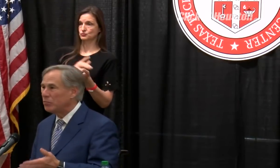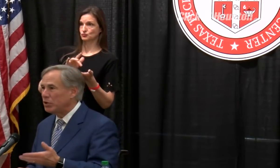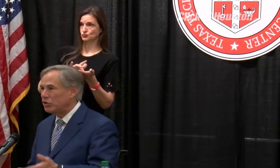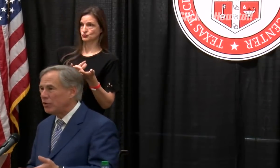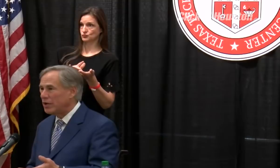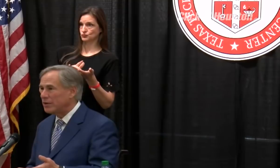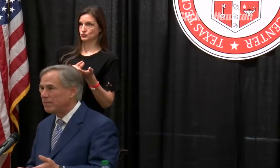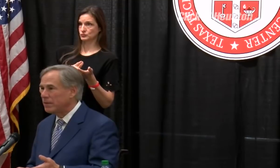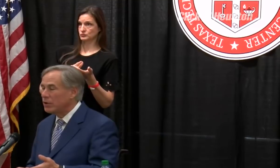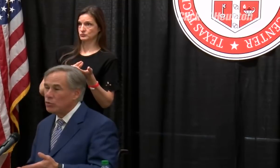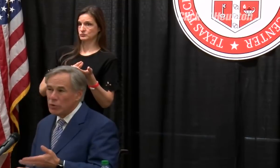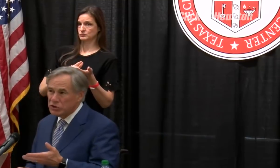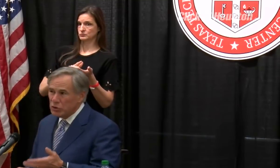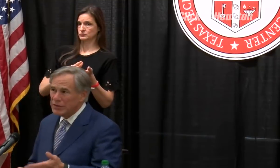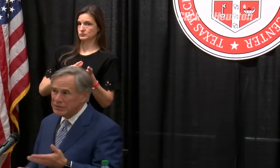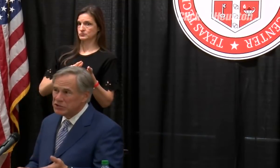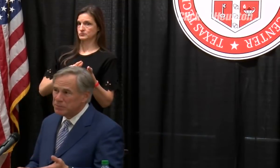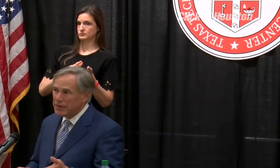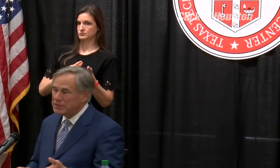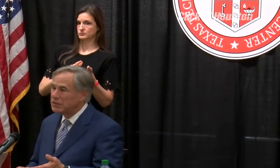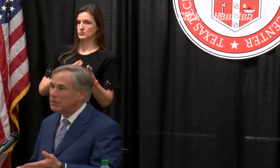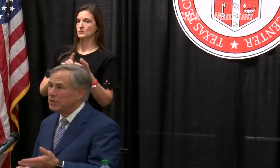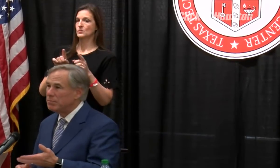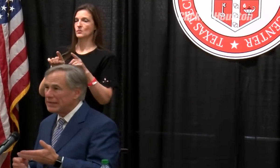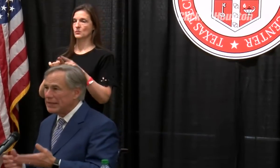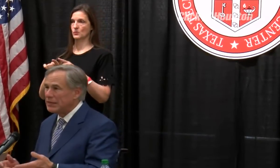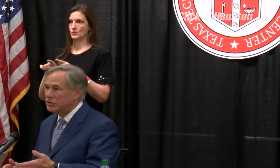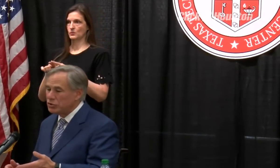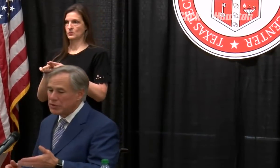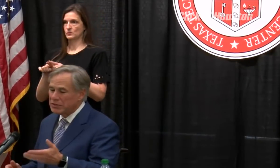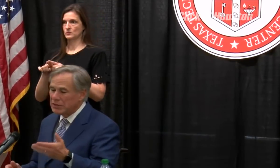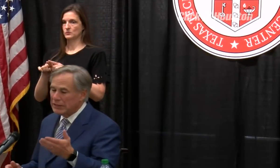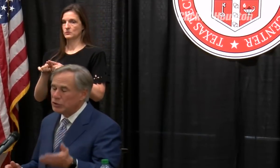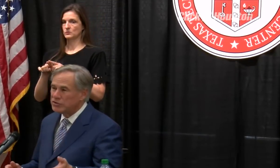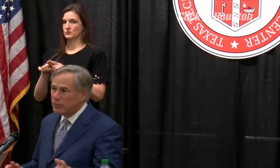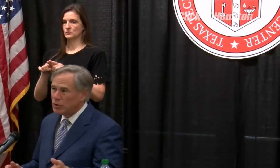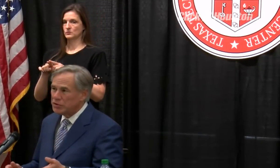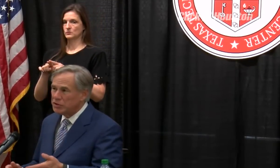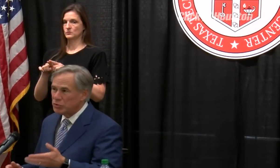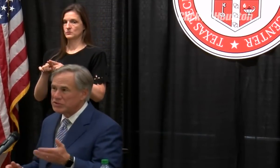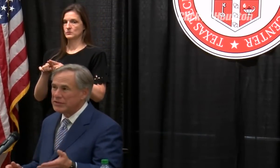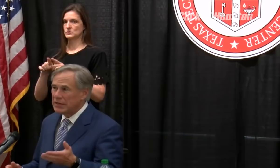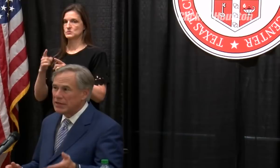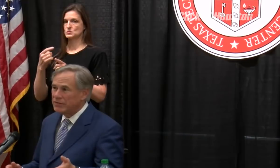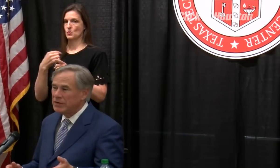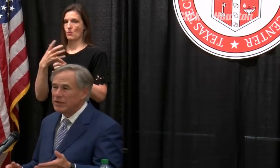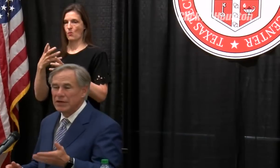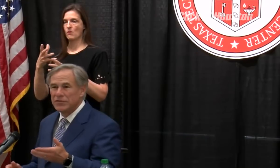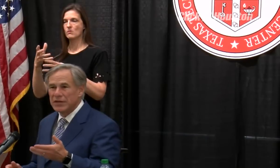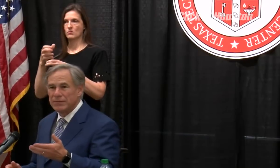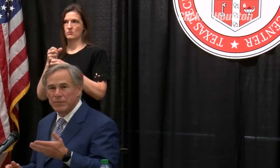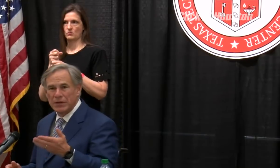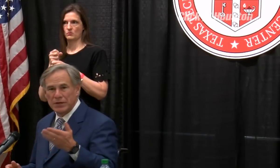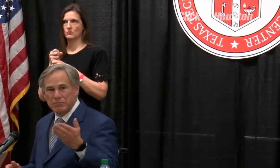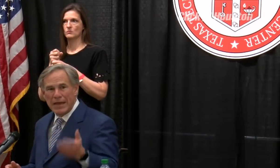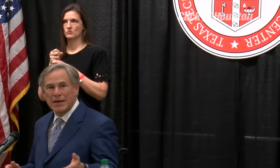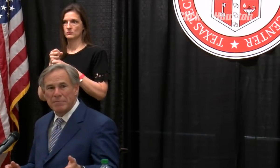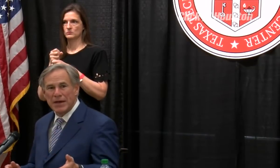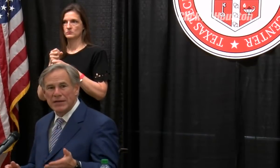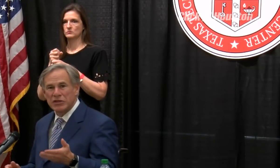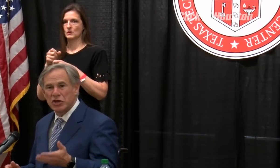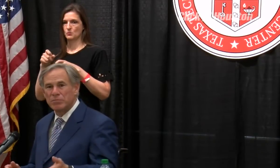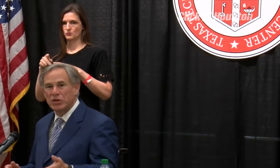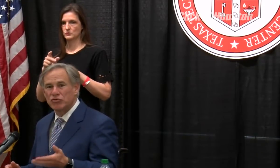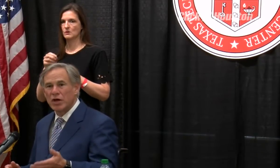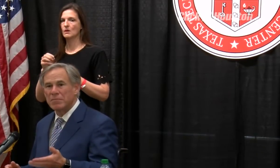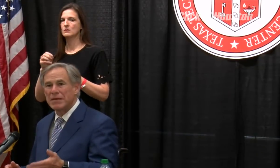antibody therapeutic drug, we do anticipate beginning to get the clearance for and then the receipt of the